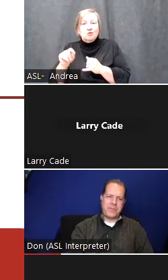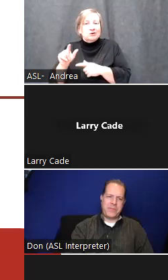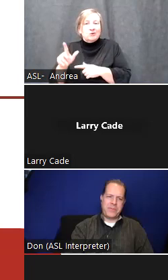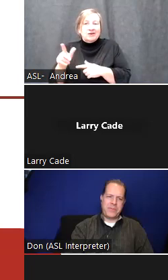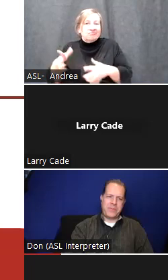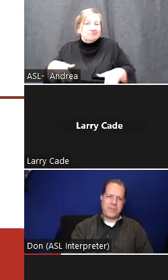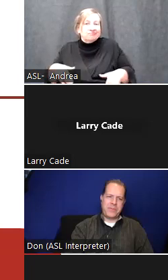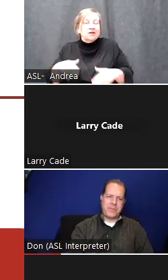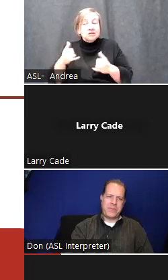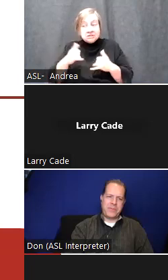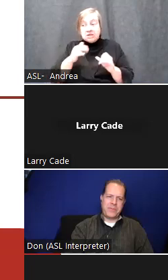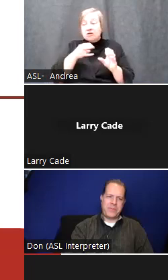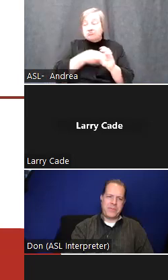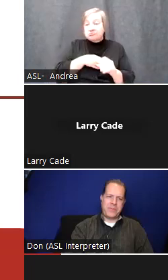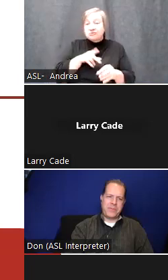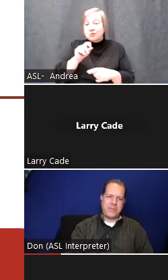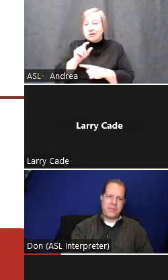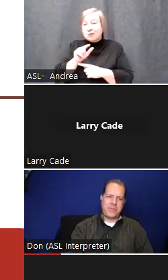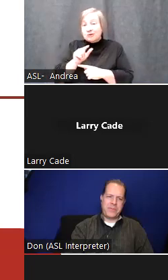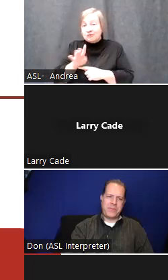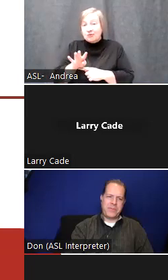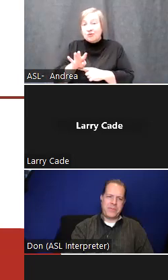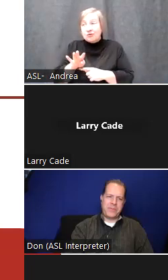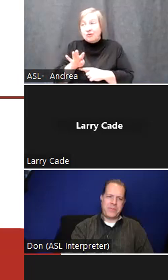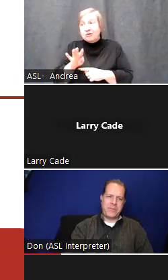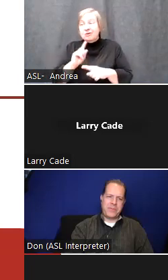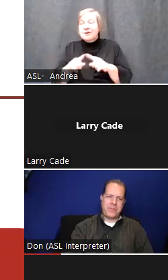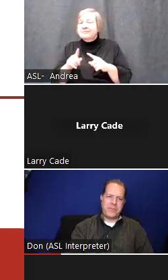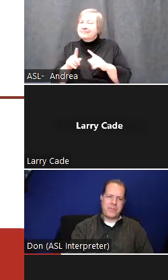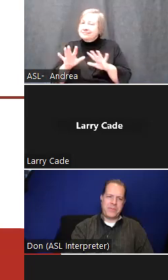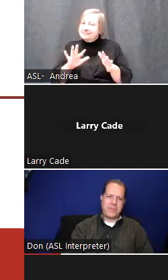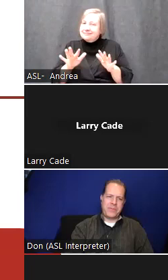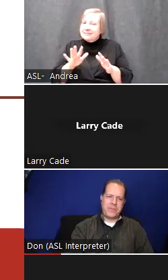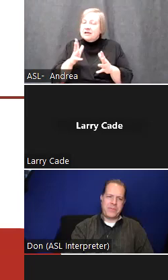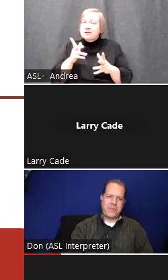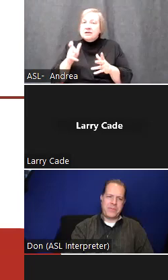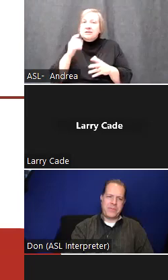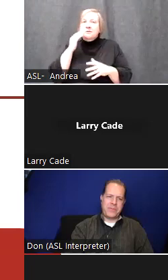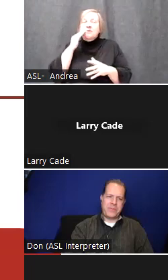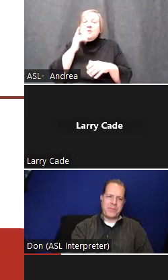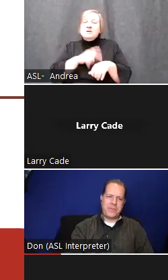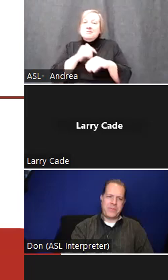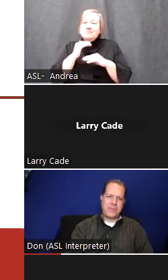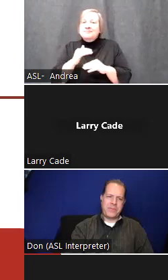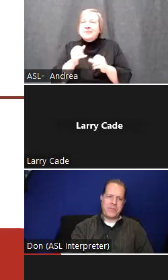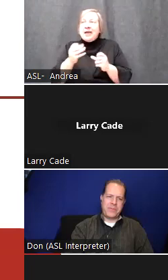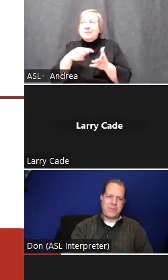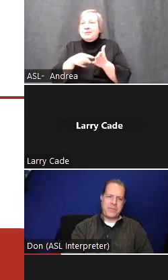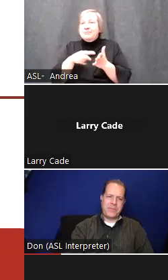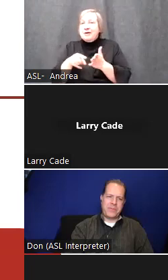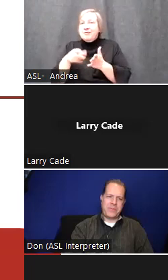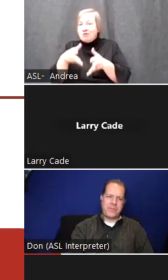enroll for 24, but yeah, it's just, you want to be very aware of the time frame and how many payrolls are left for